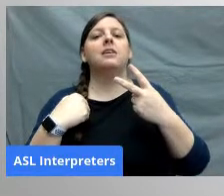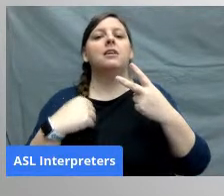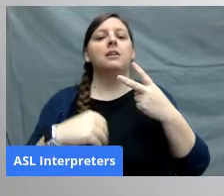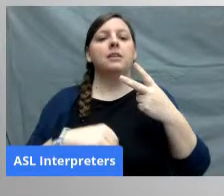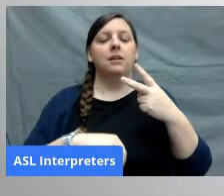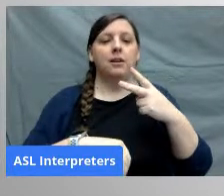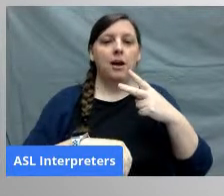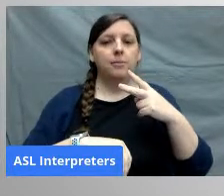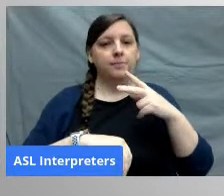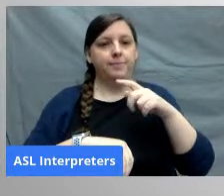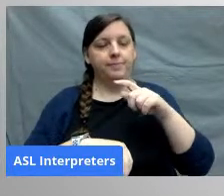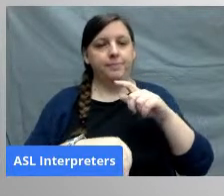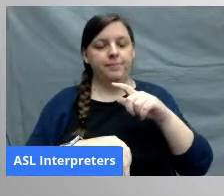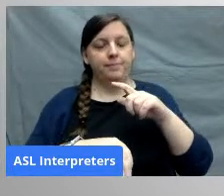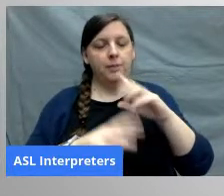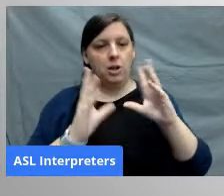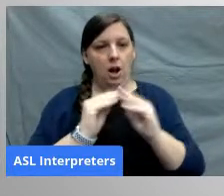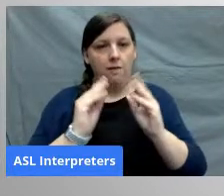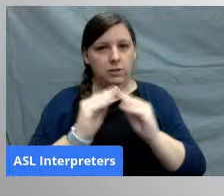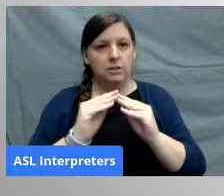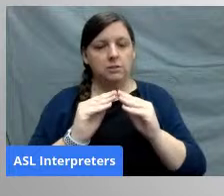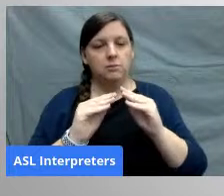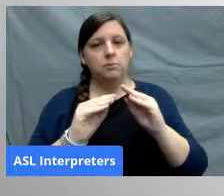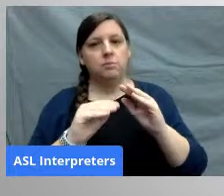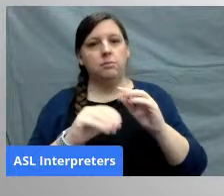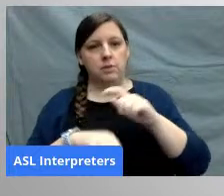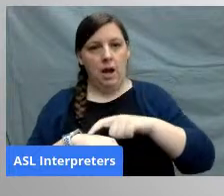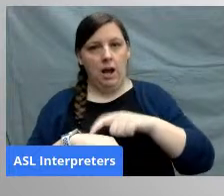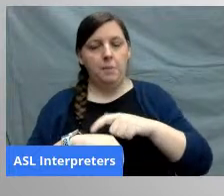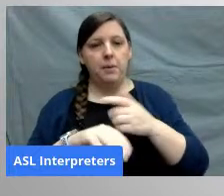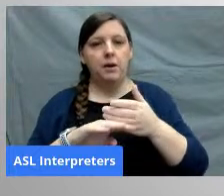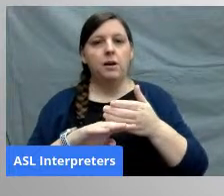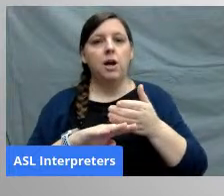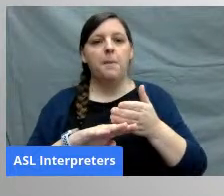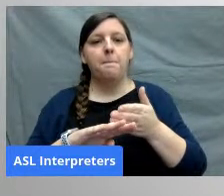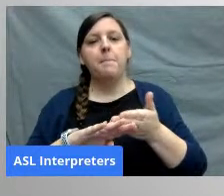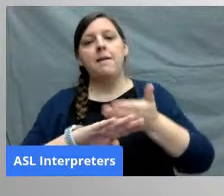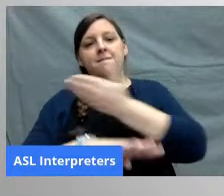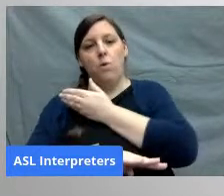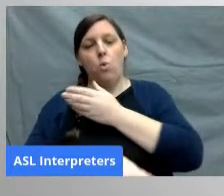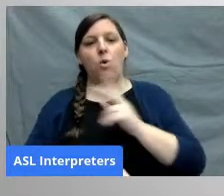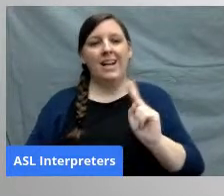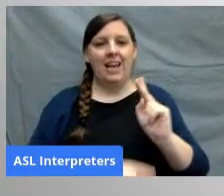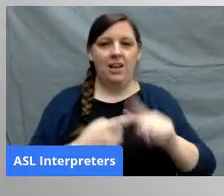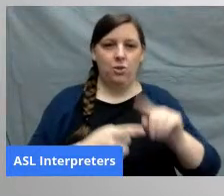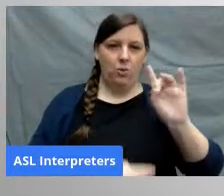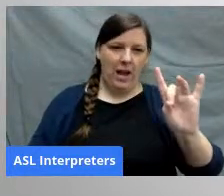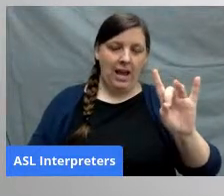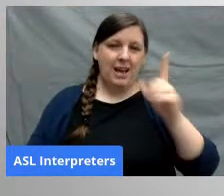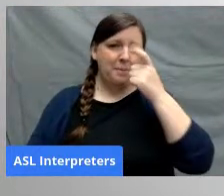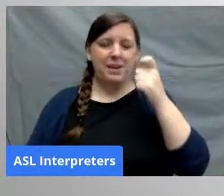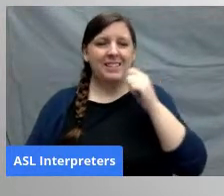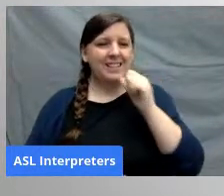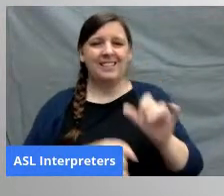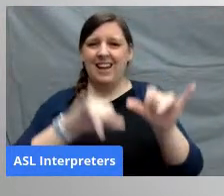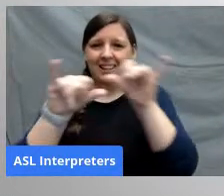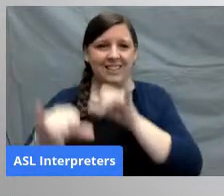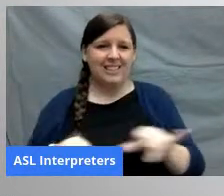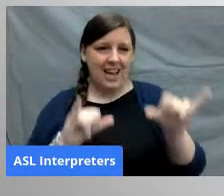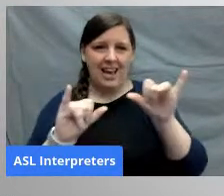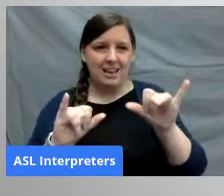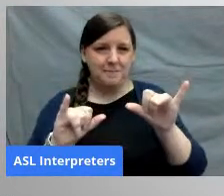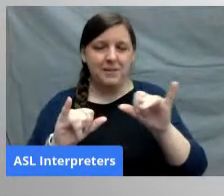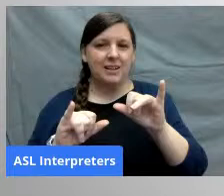K-8 because of it's not kind of the same, that all the same set courses. So it allows them